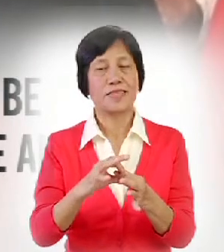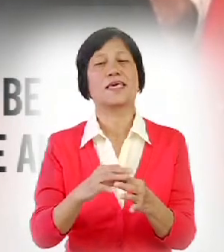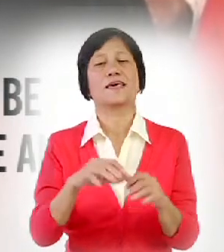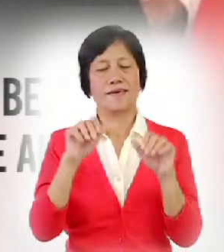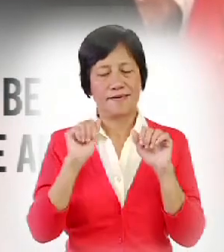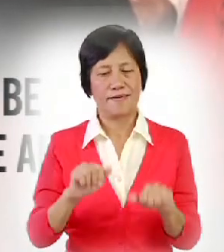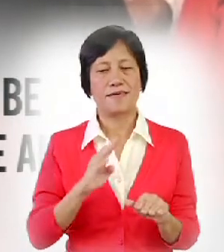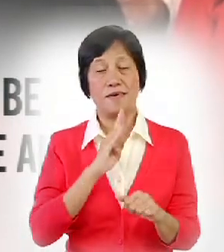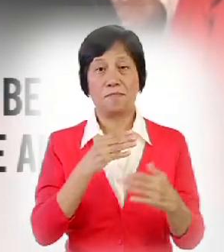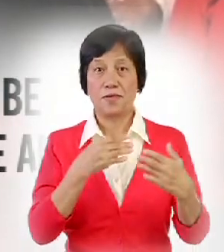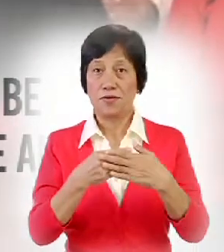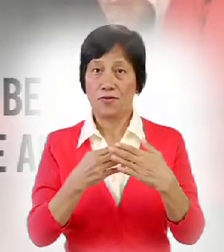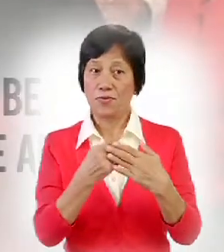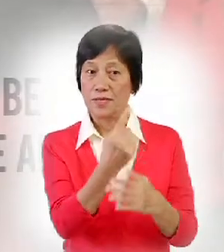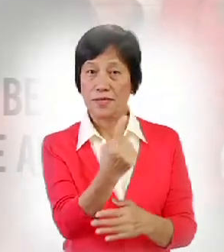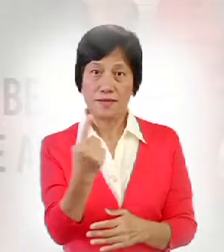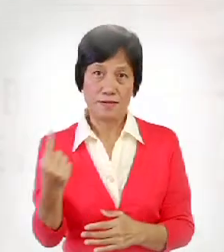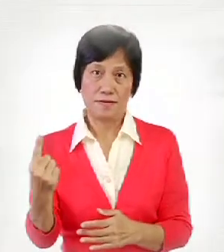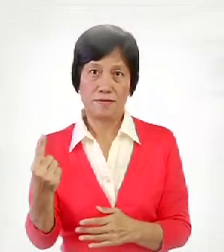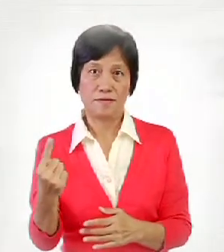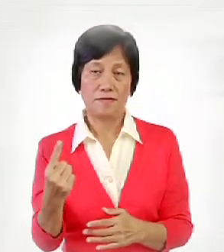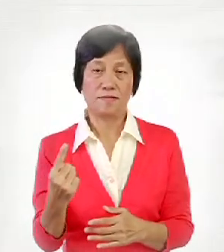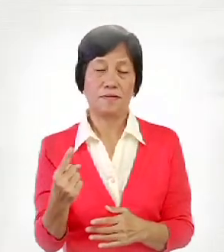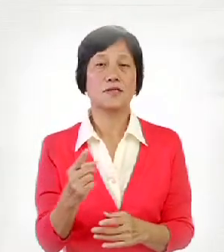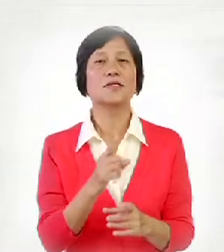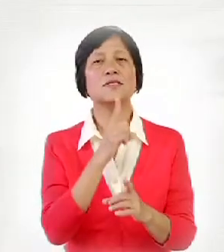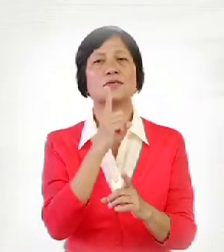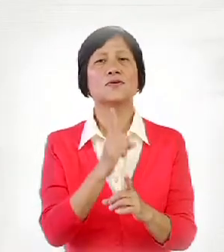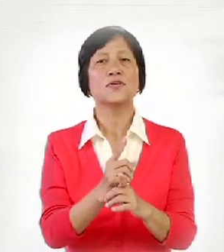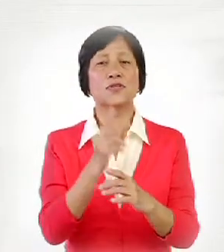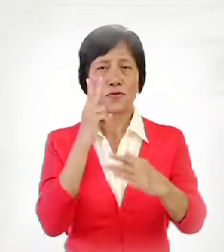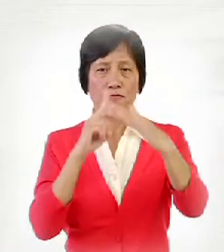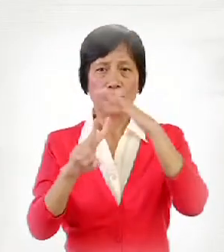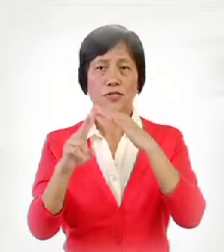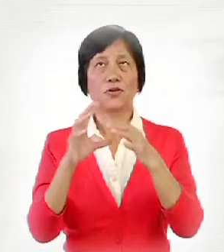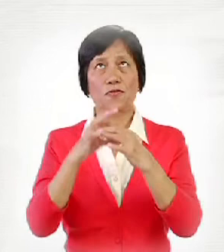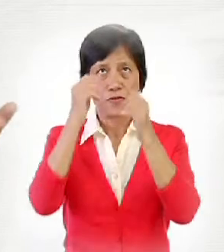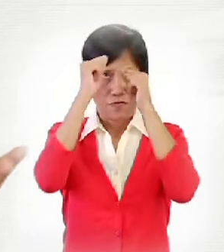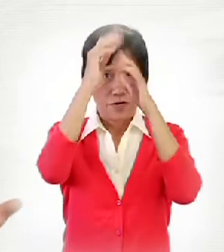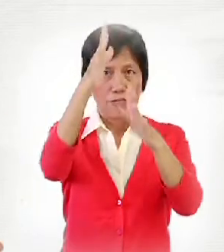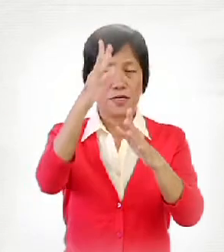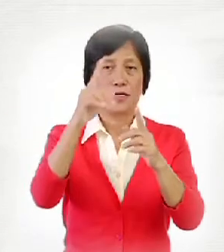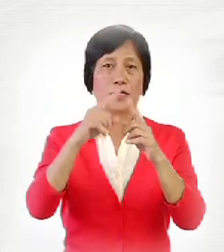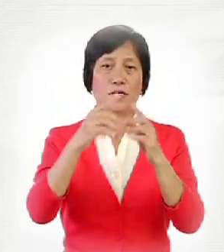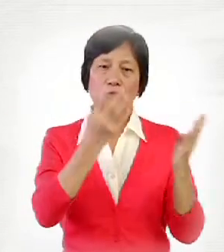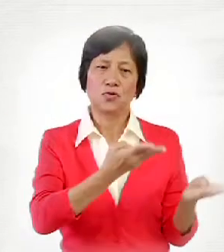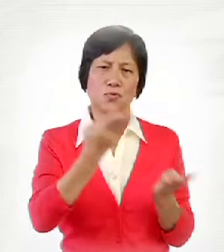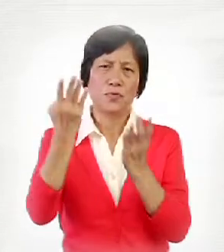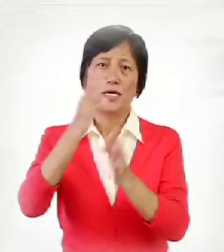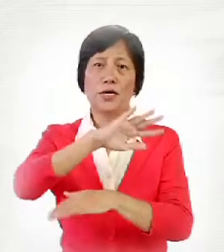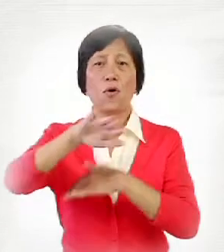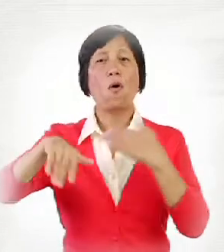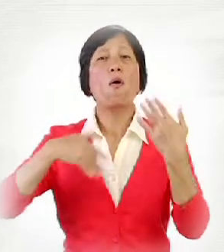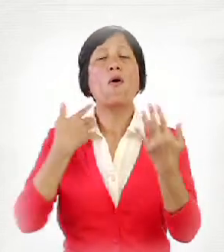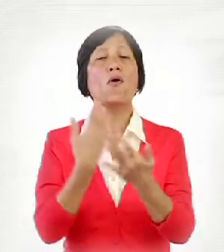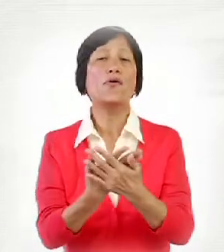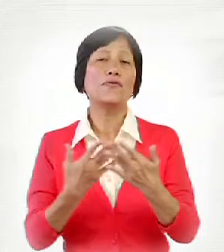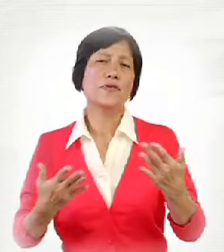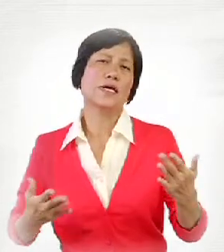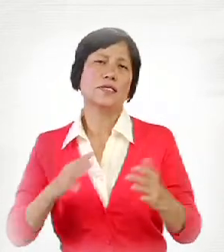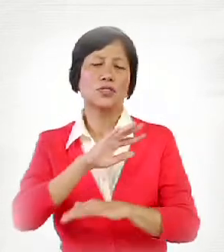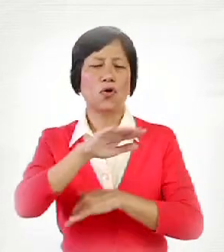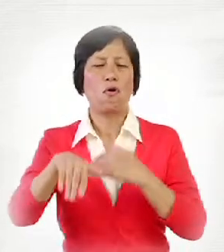to one another. In fact, the vision of the Father is to bring all things, all